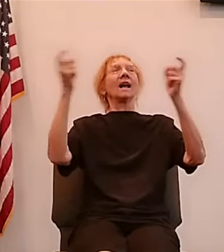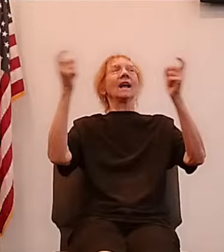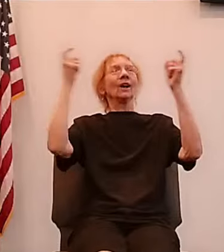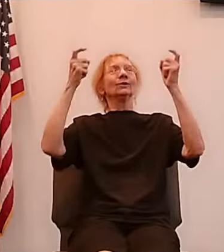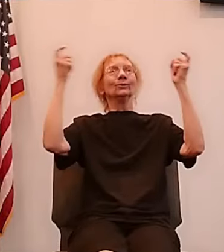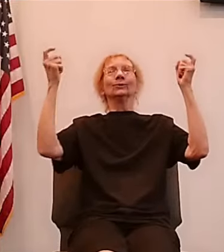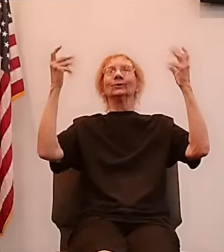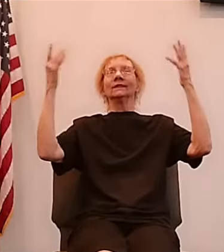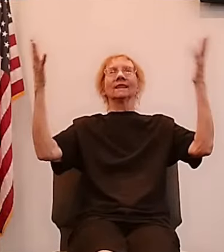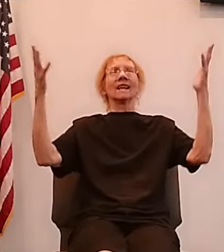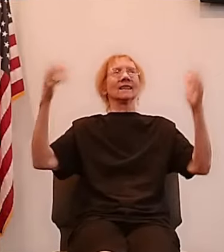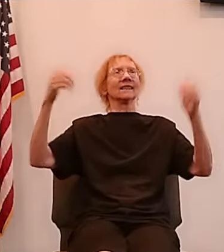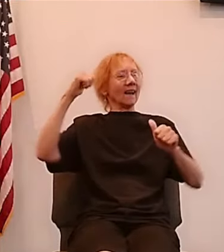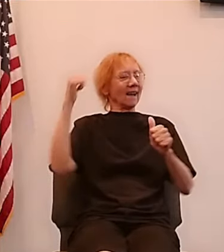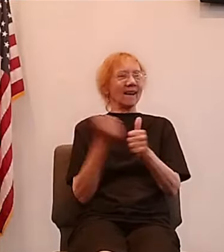Hallelujah